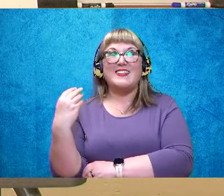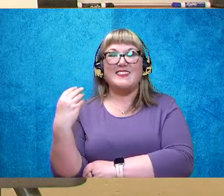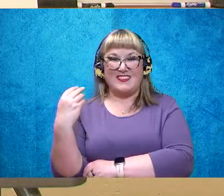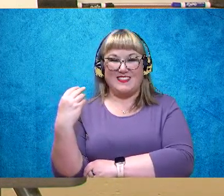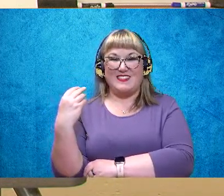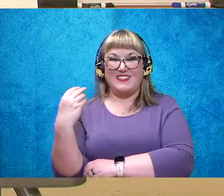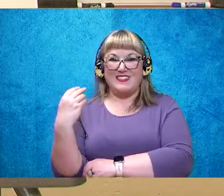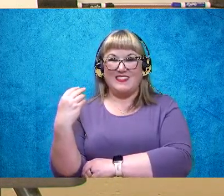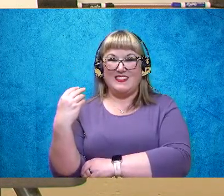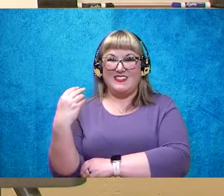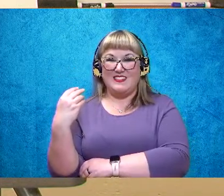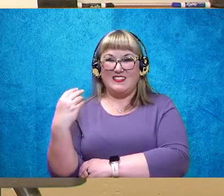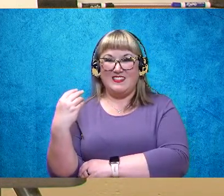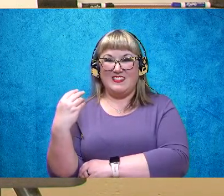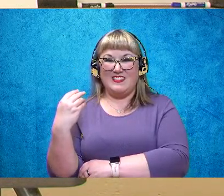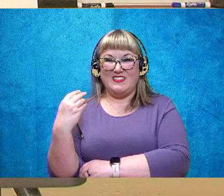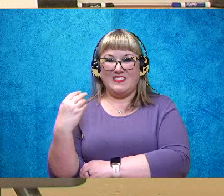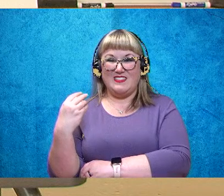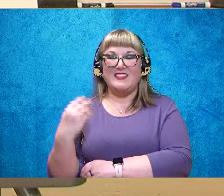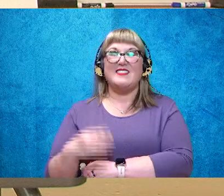Number 14, good job.